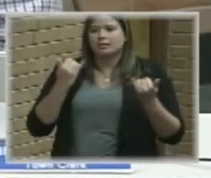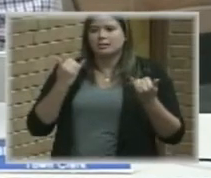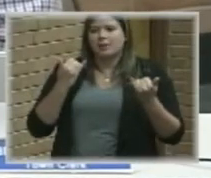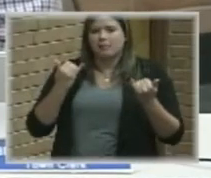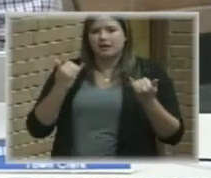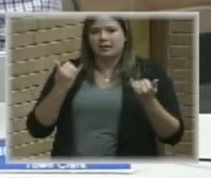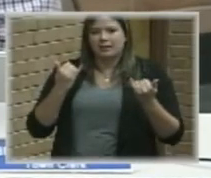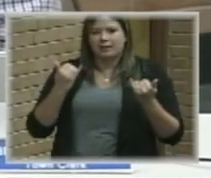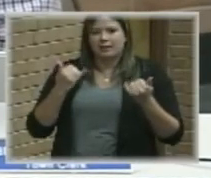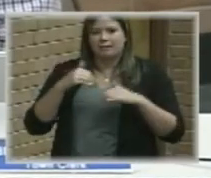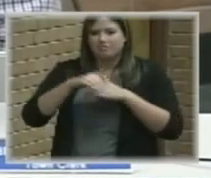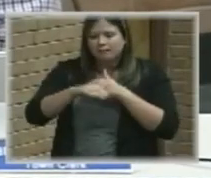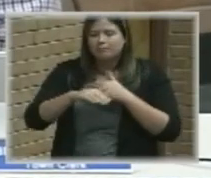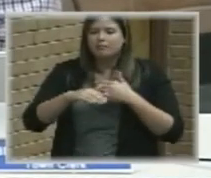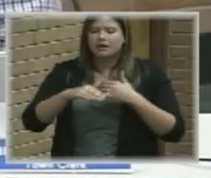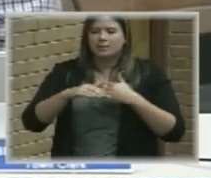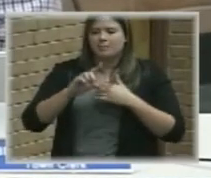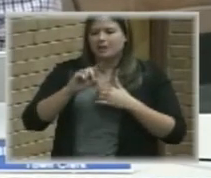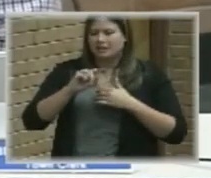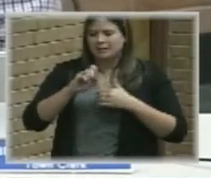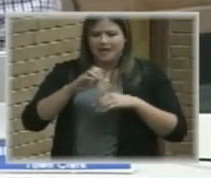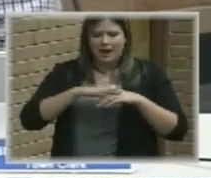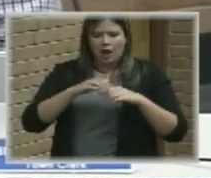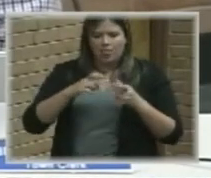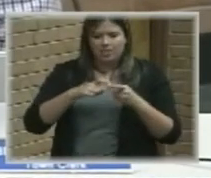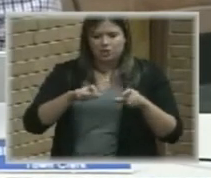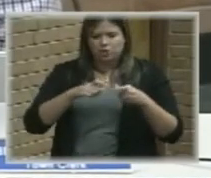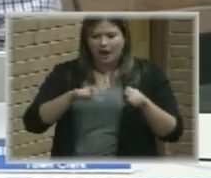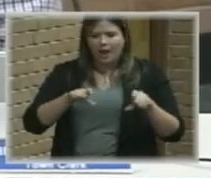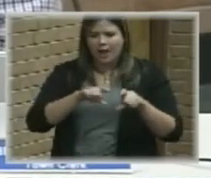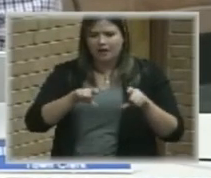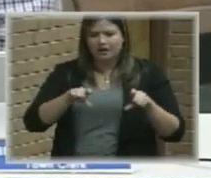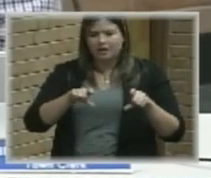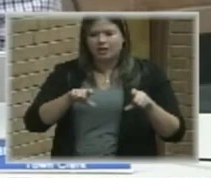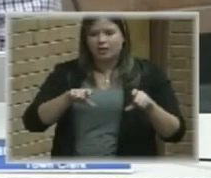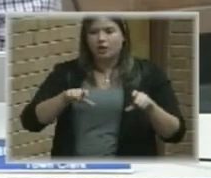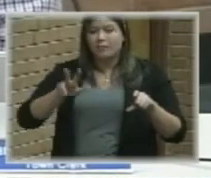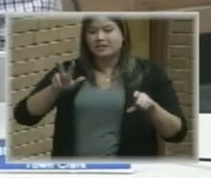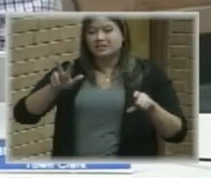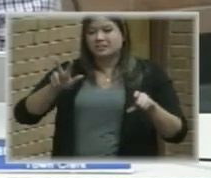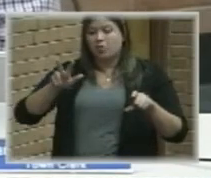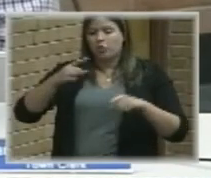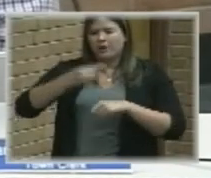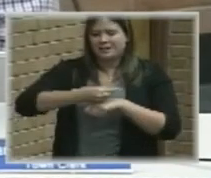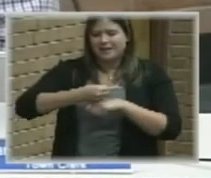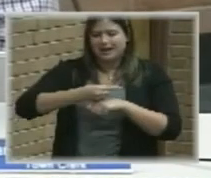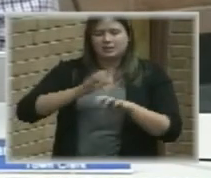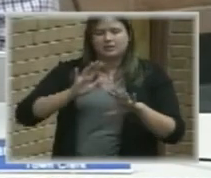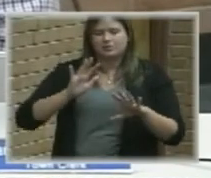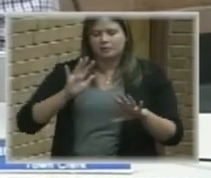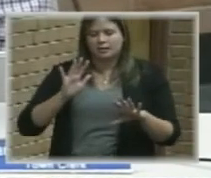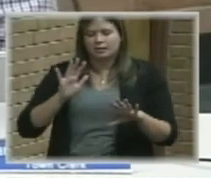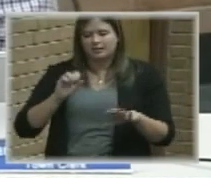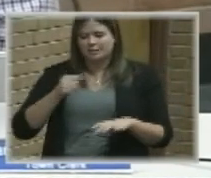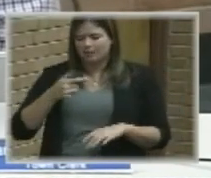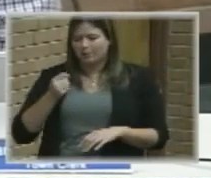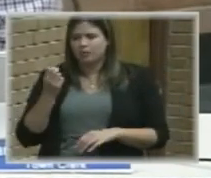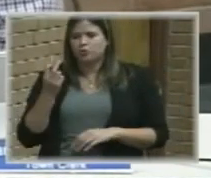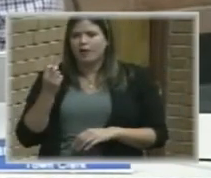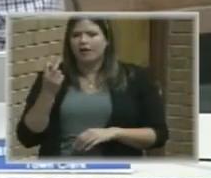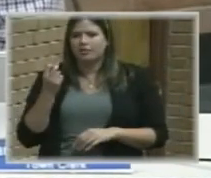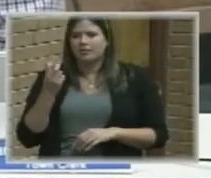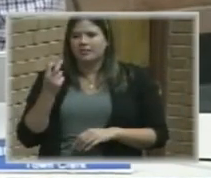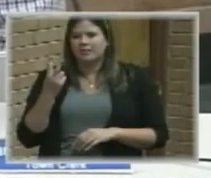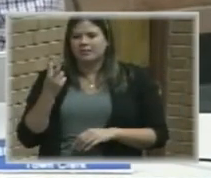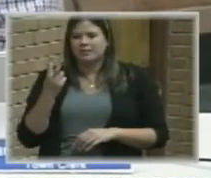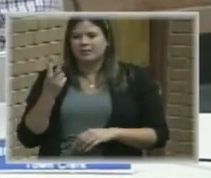the date on the check was 3 days, so it was September 12th,